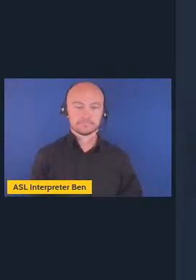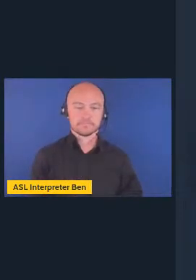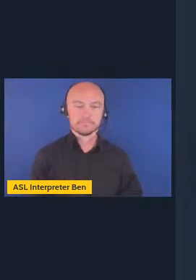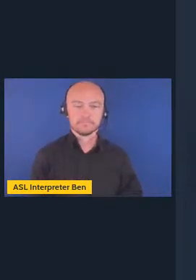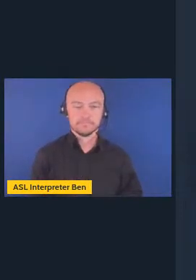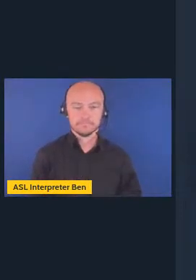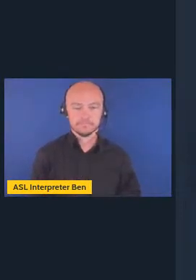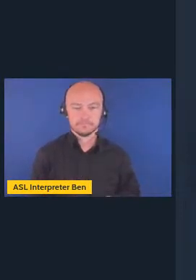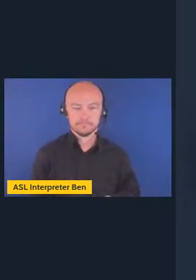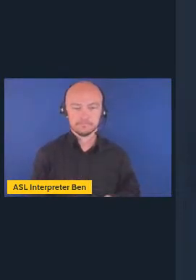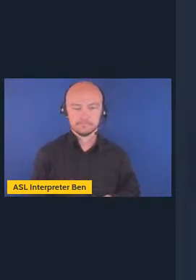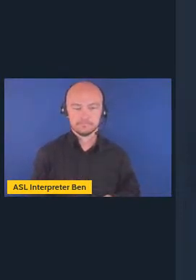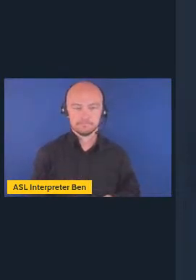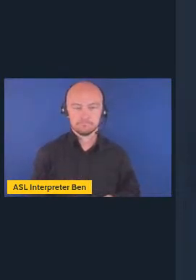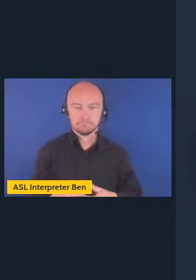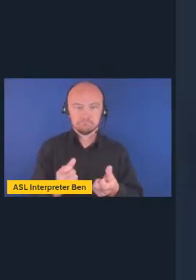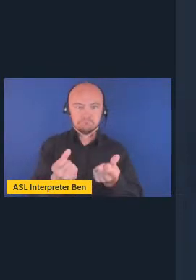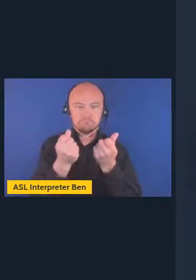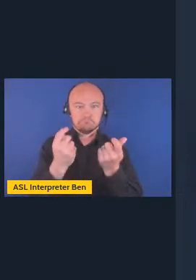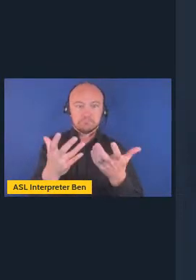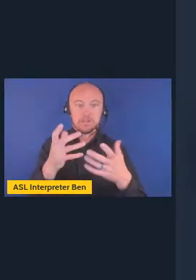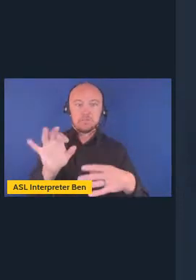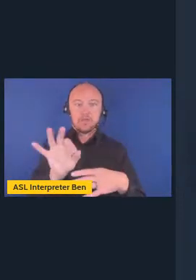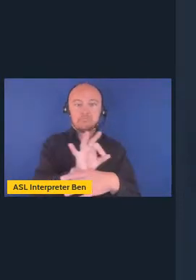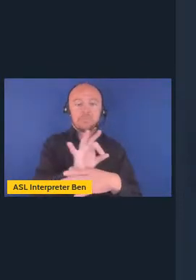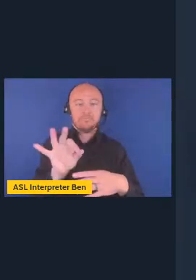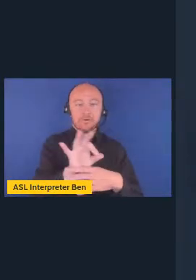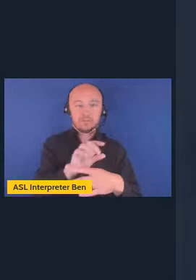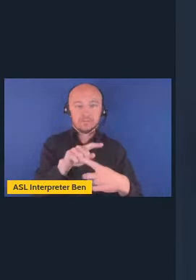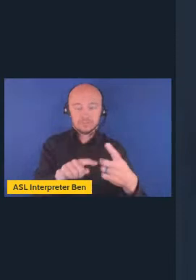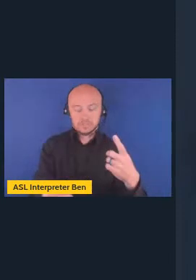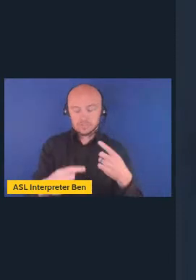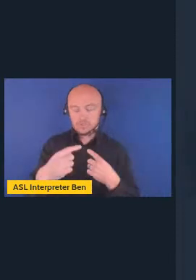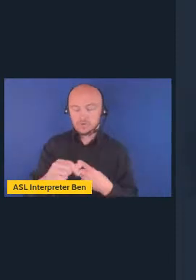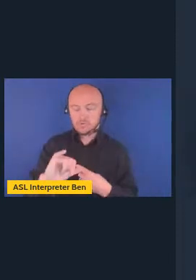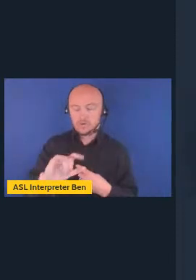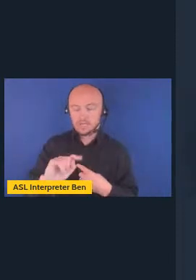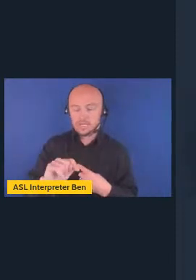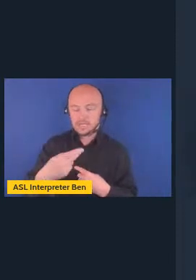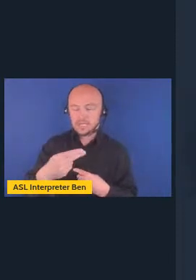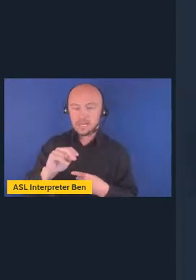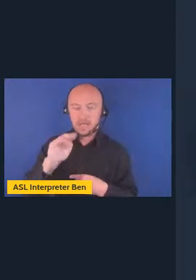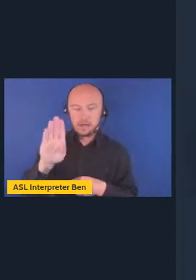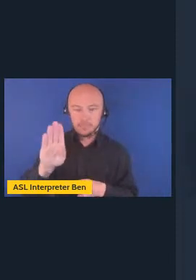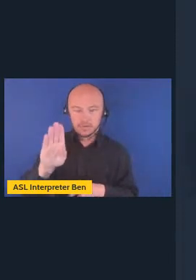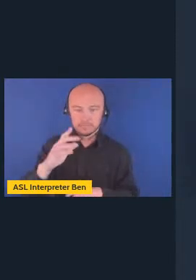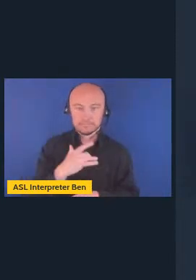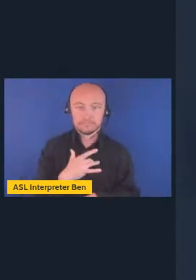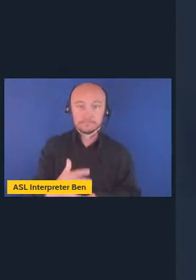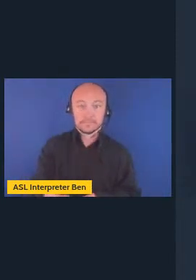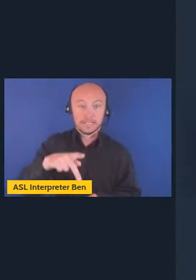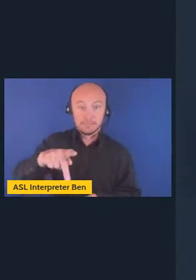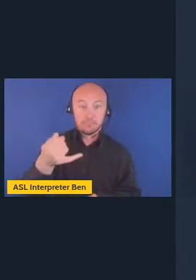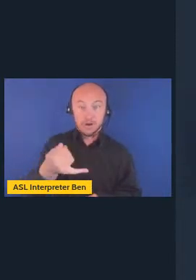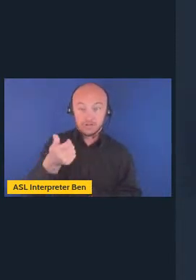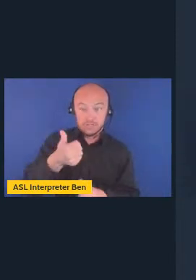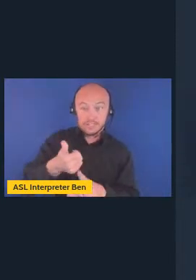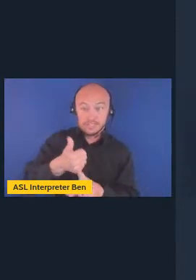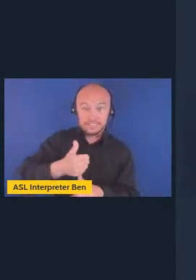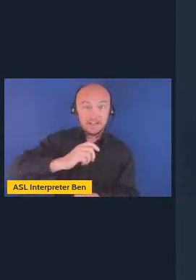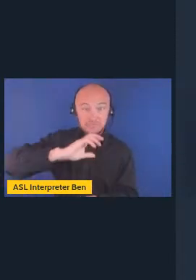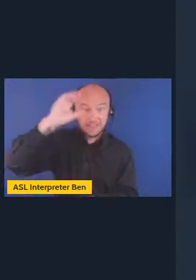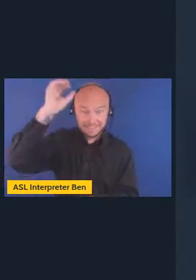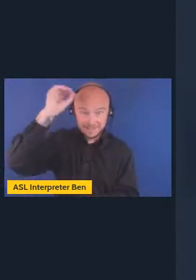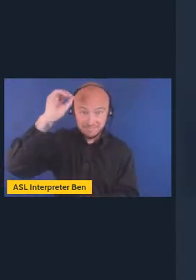At the core of a lot of the functionality Projen offers are GitHub Actions. Naturally, Projen is quite opinionated about the actions